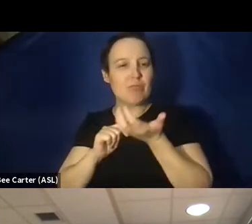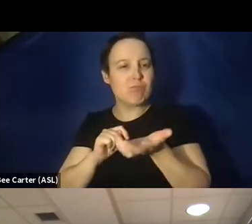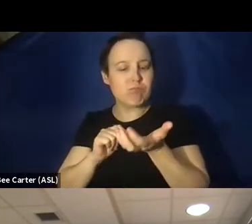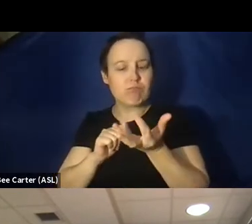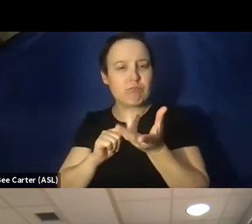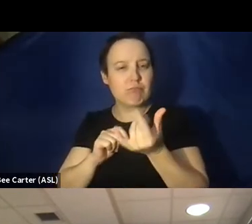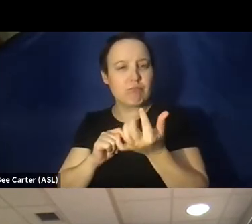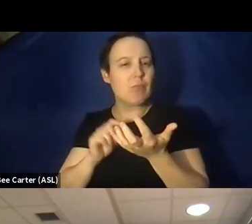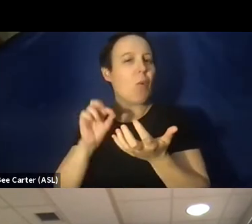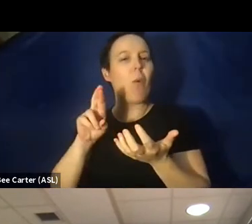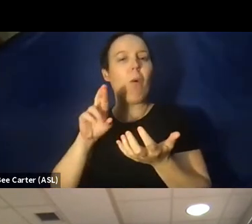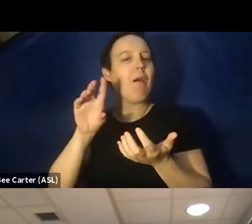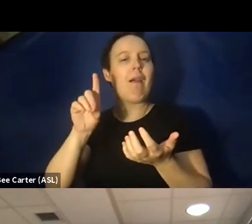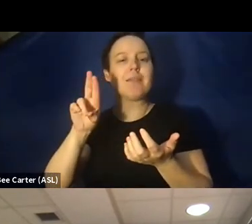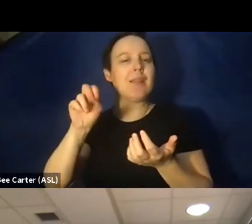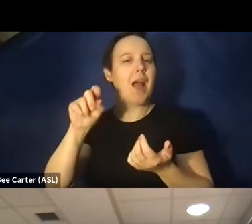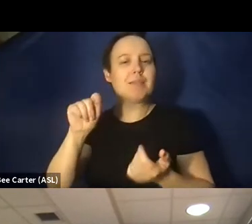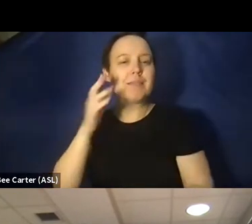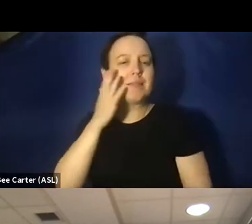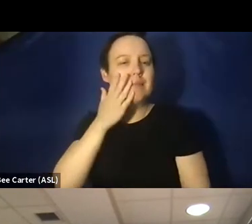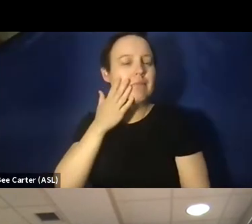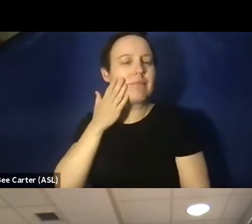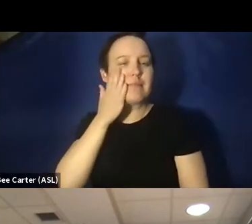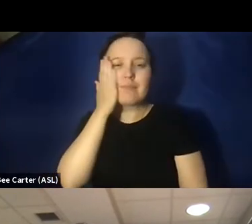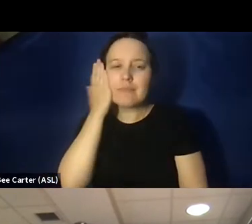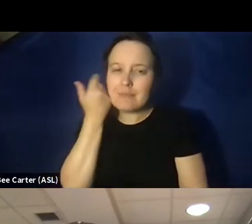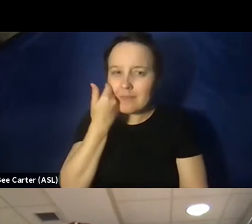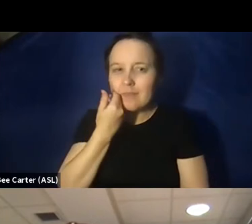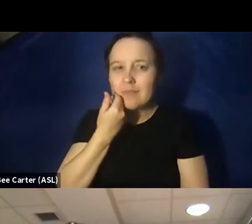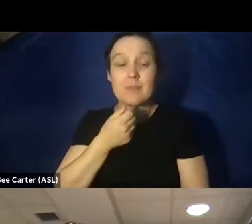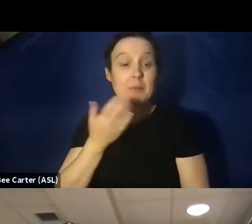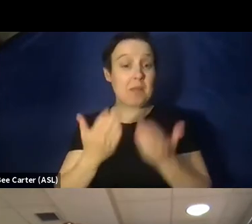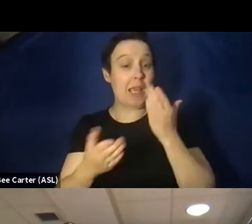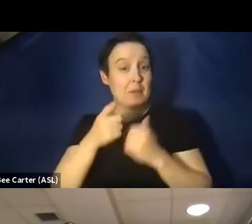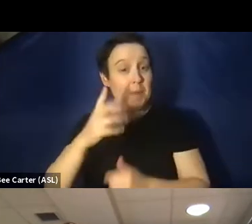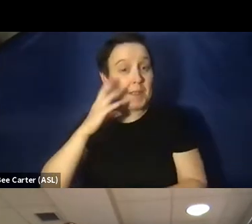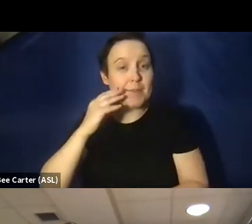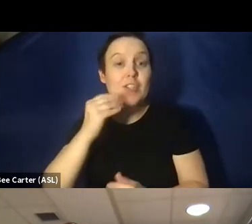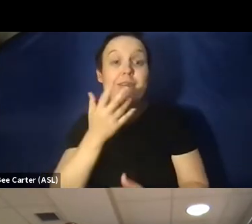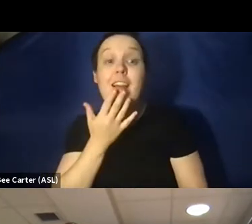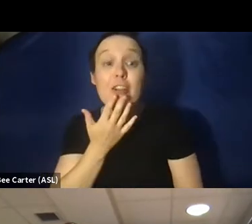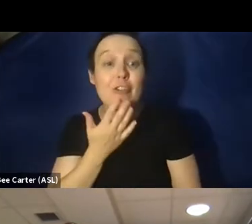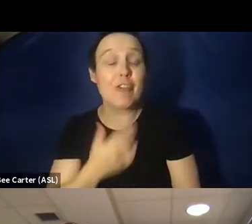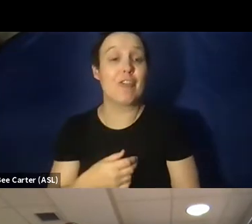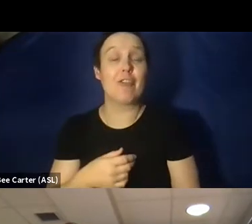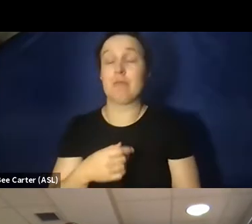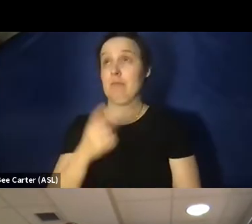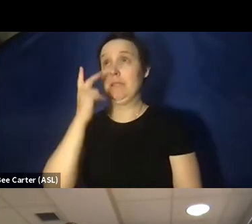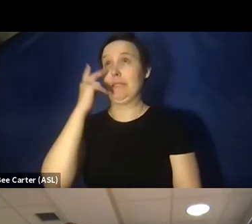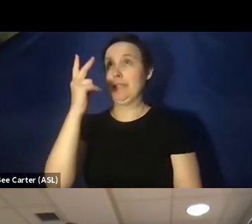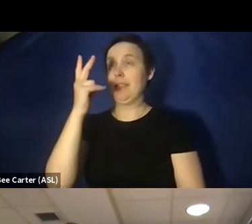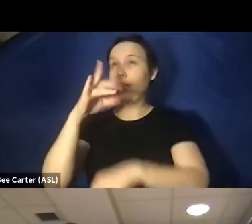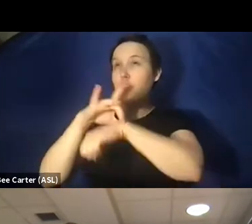cheeks? Or maybe for you, there were colors. Was this a earth tones